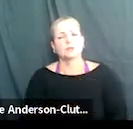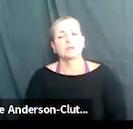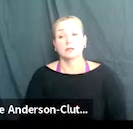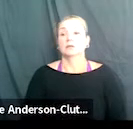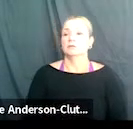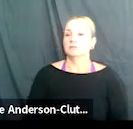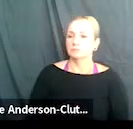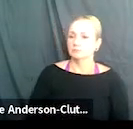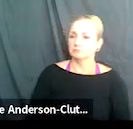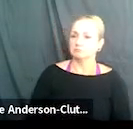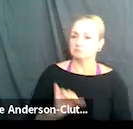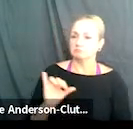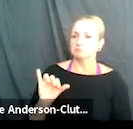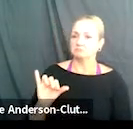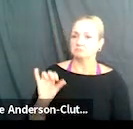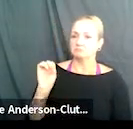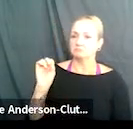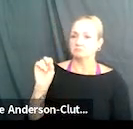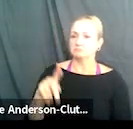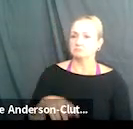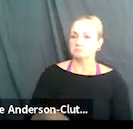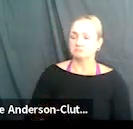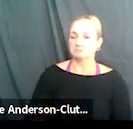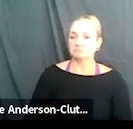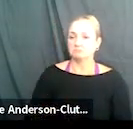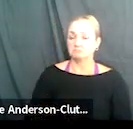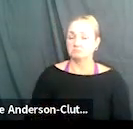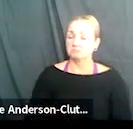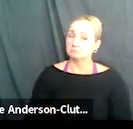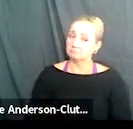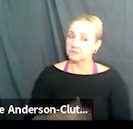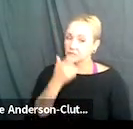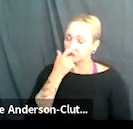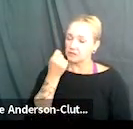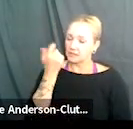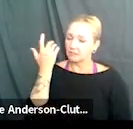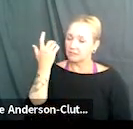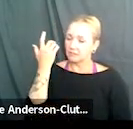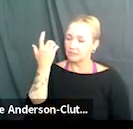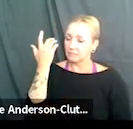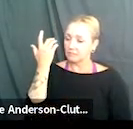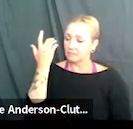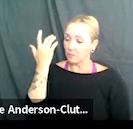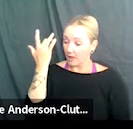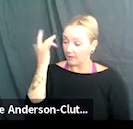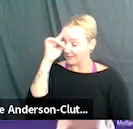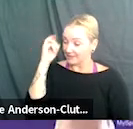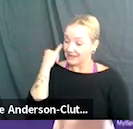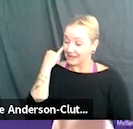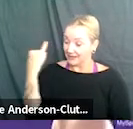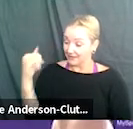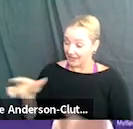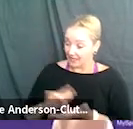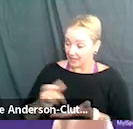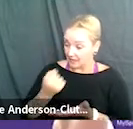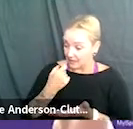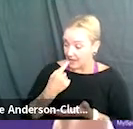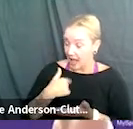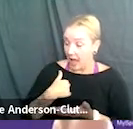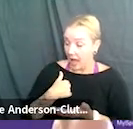in adolescence and then resolved. So I don't know if that helps this case, but they seem similar. Absolutely, and I